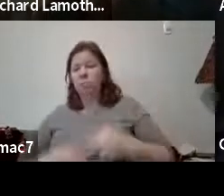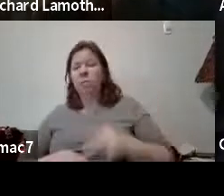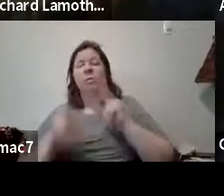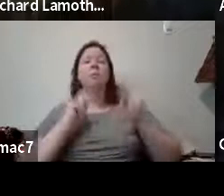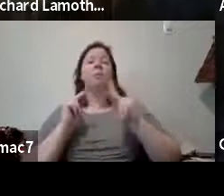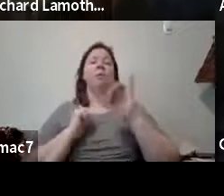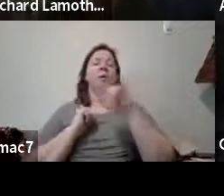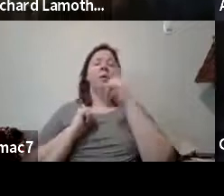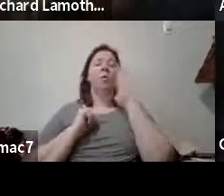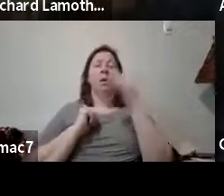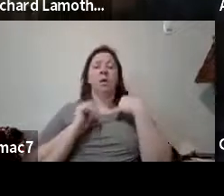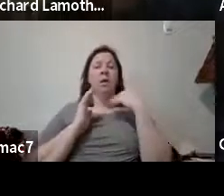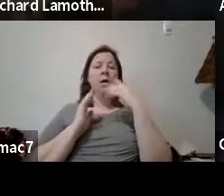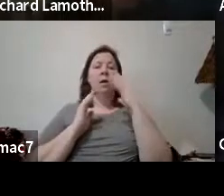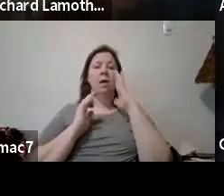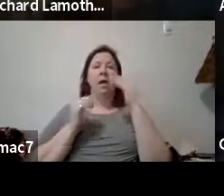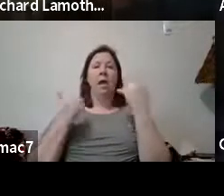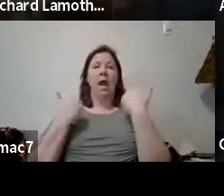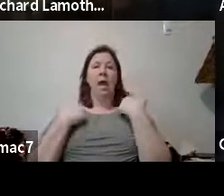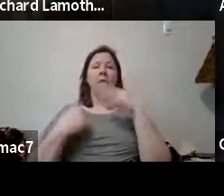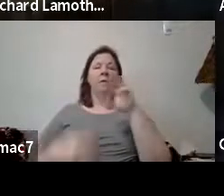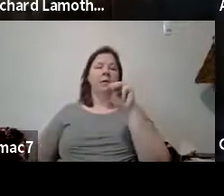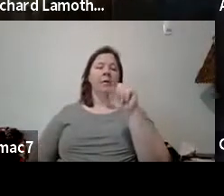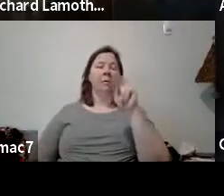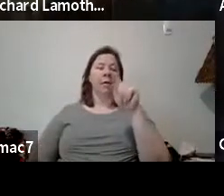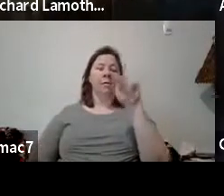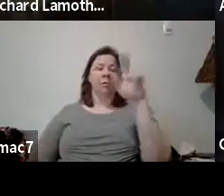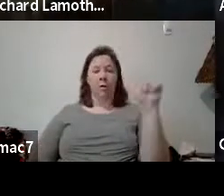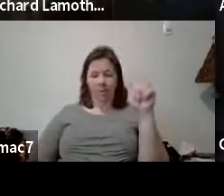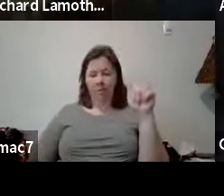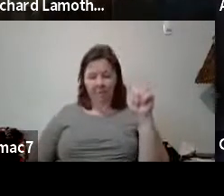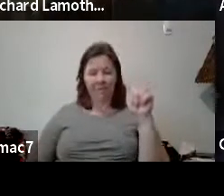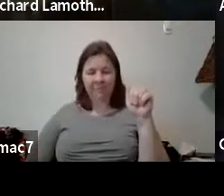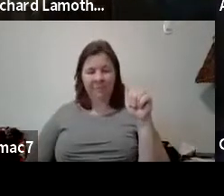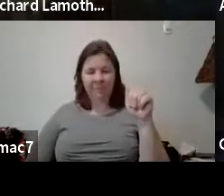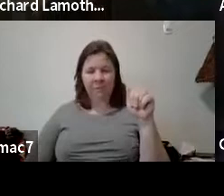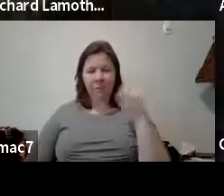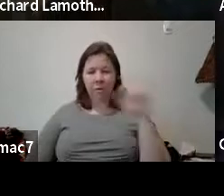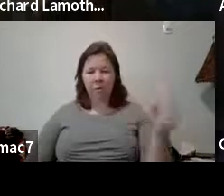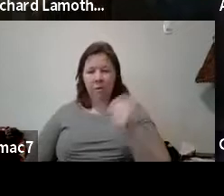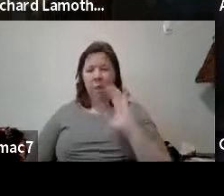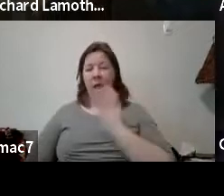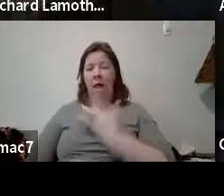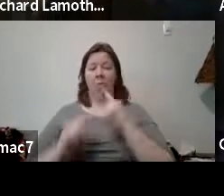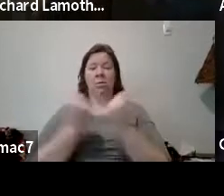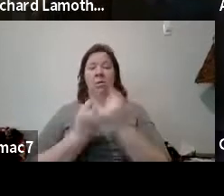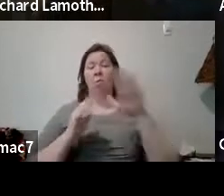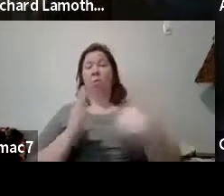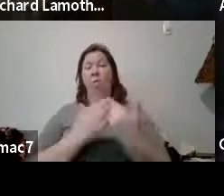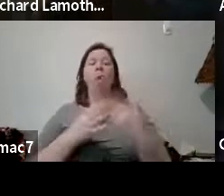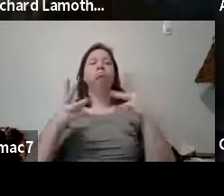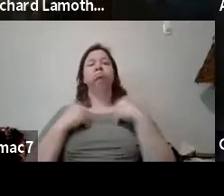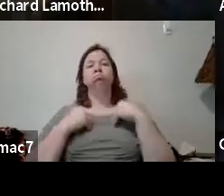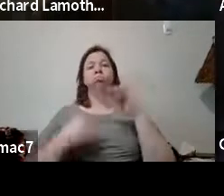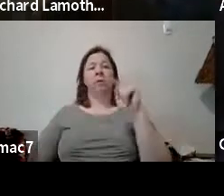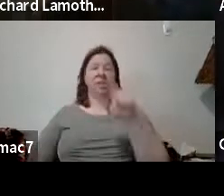at the end of the day, little mantra that he has. Loves doing it. Celestine has adopted it, our whole team as well. You can say